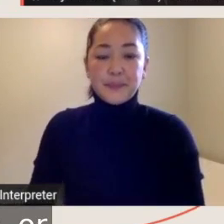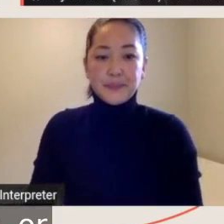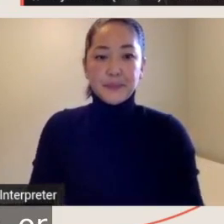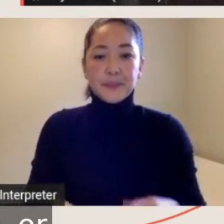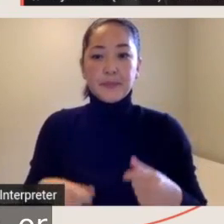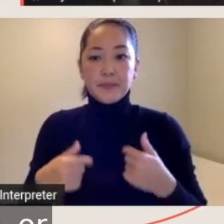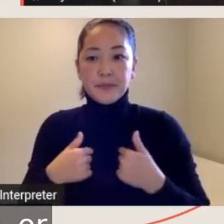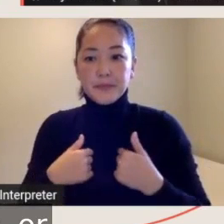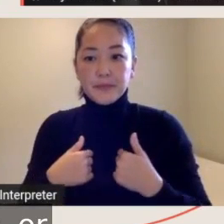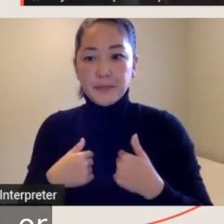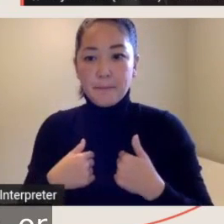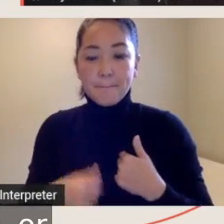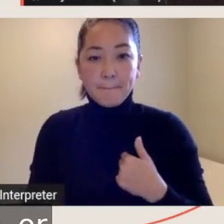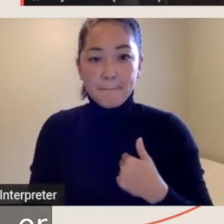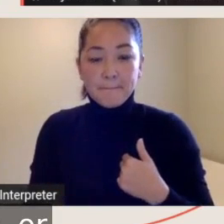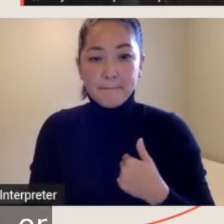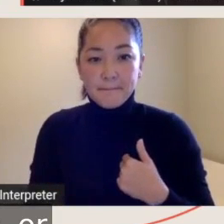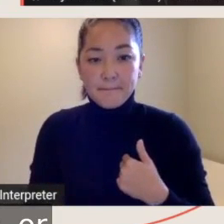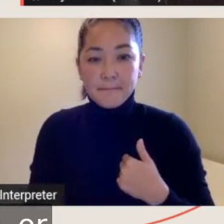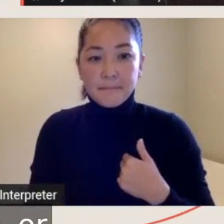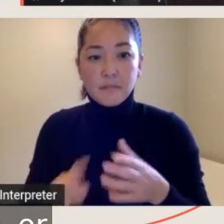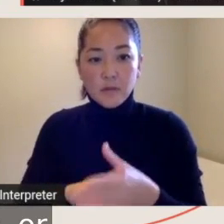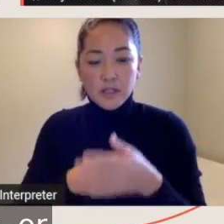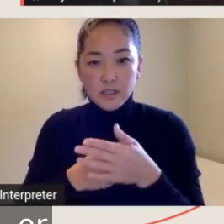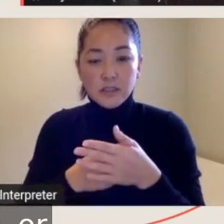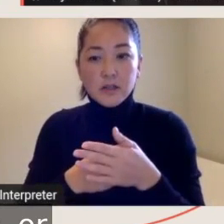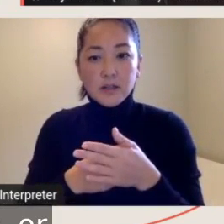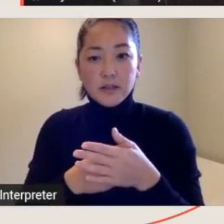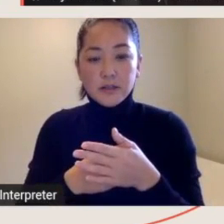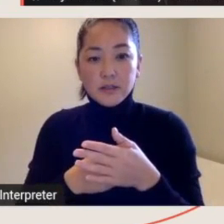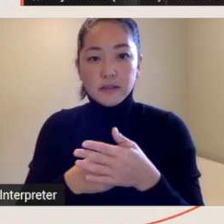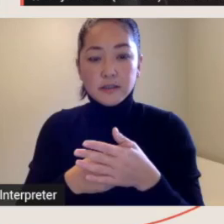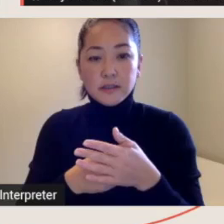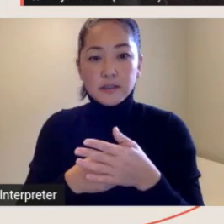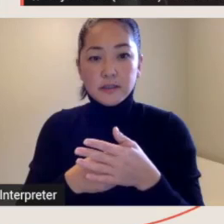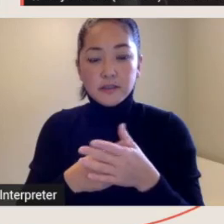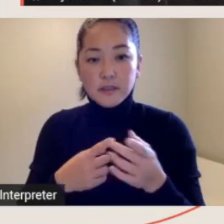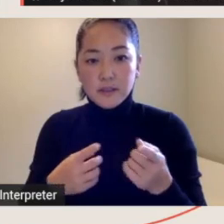give to the Naxalite movement a sort of romanticized